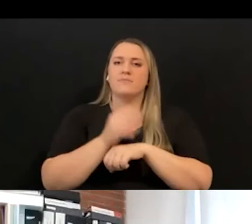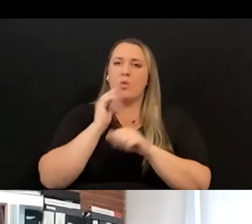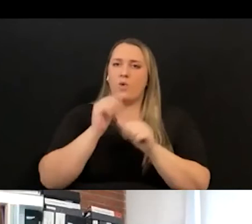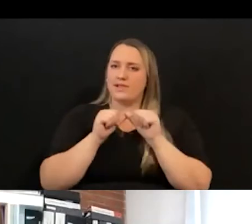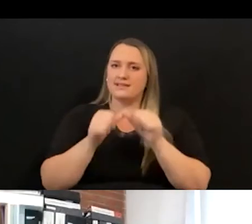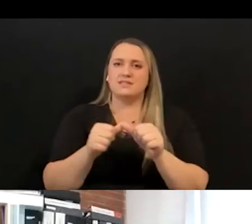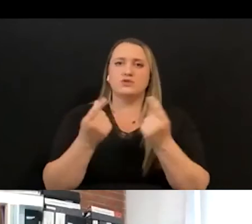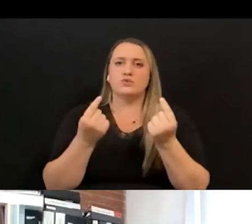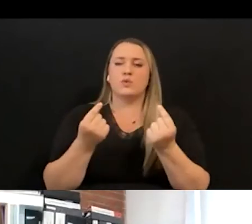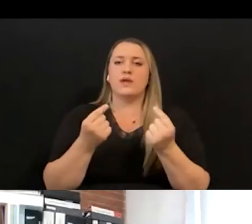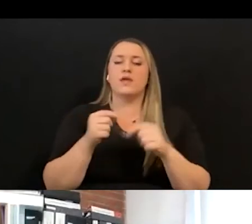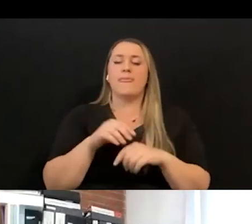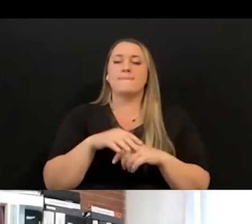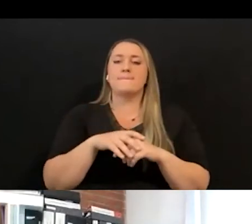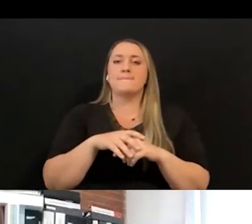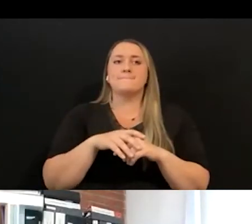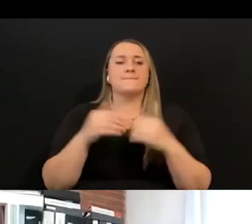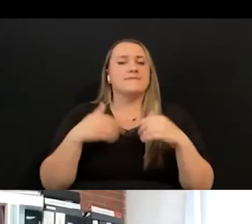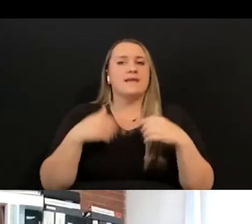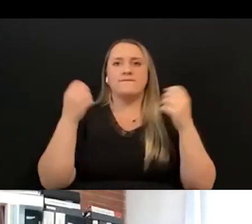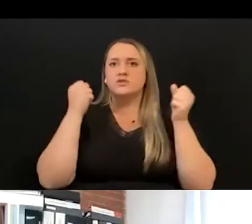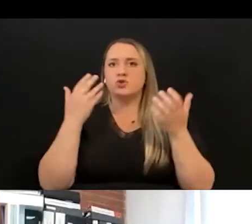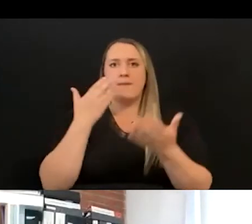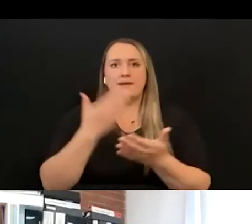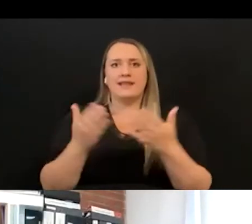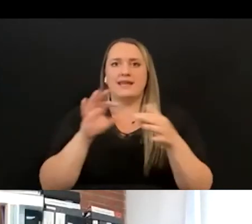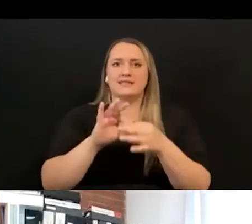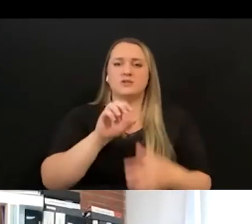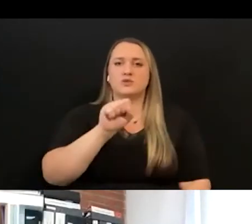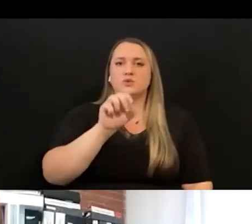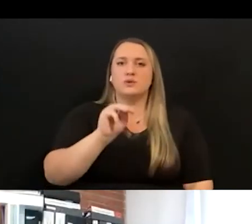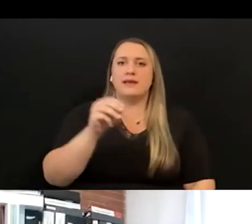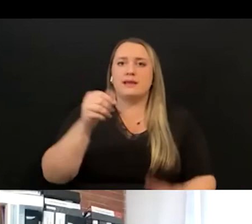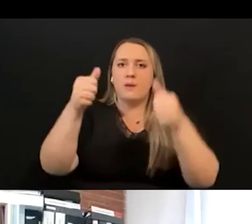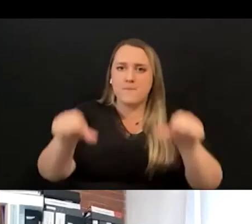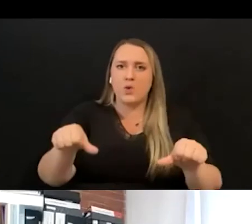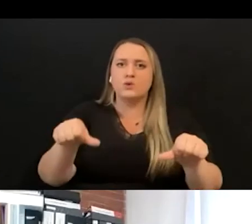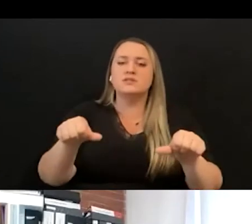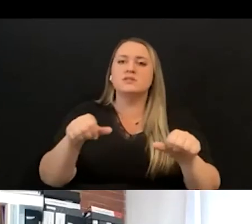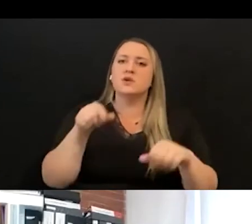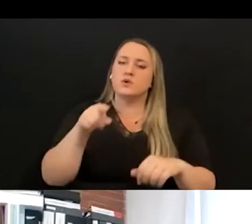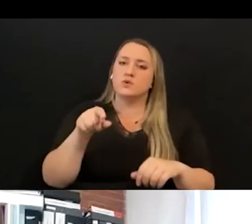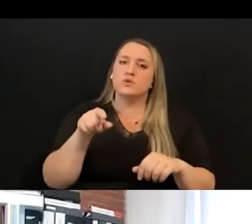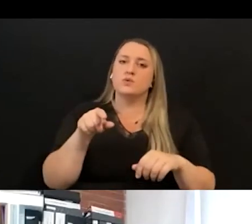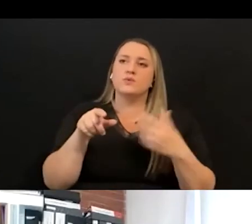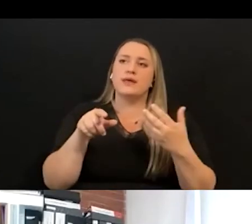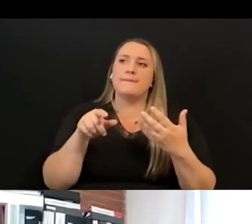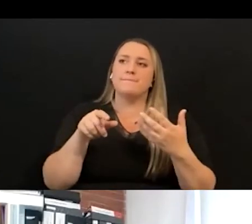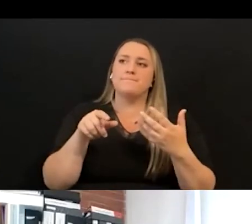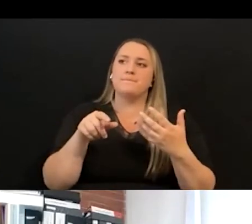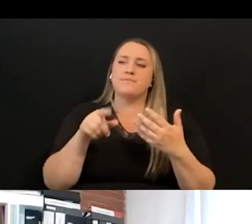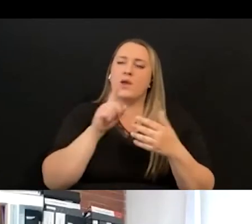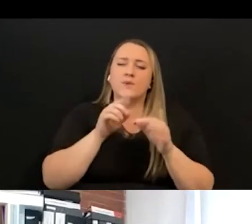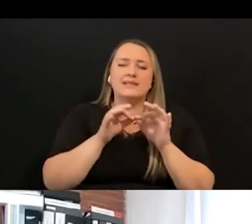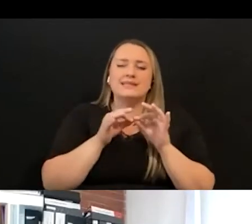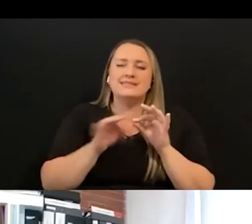So, you know, there are so many things in social media posts that you can that are very simple to